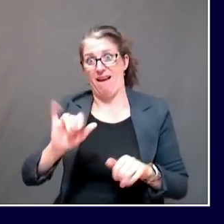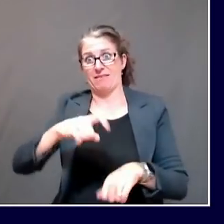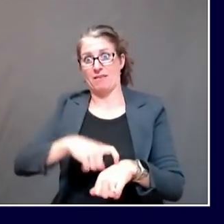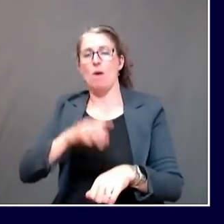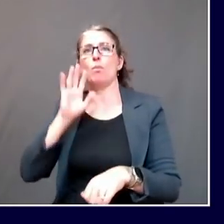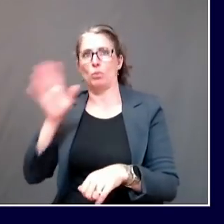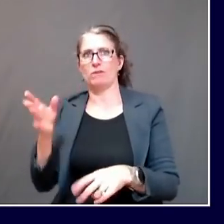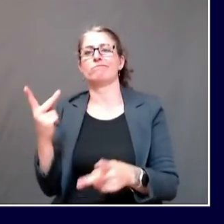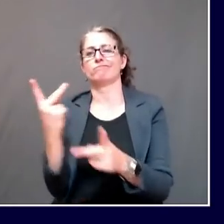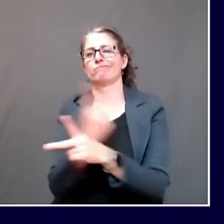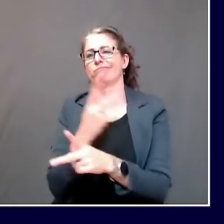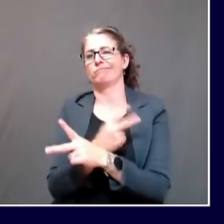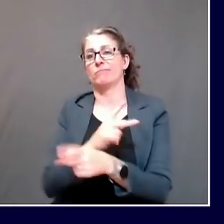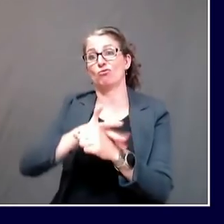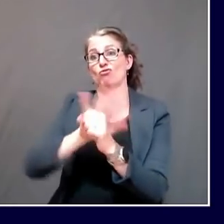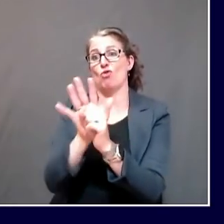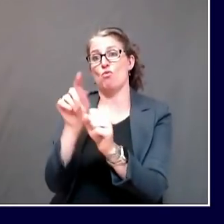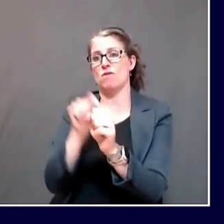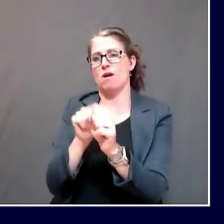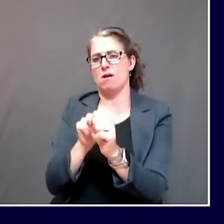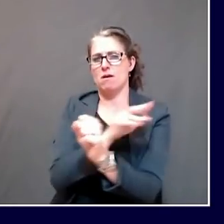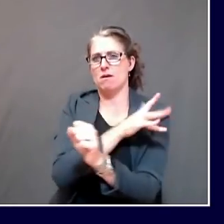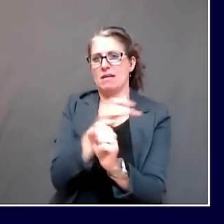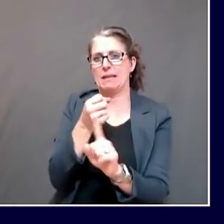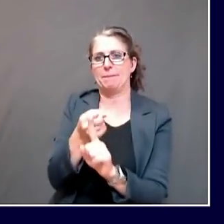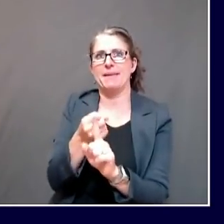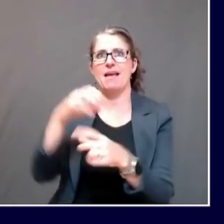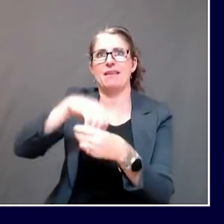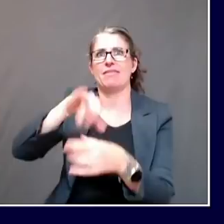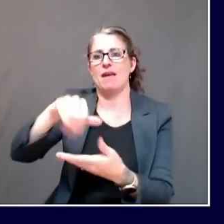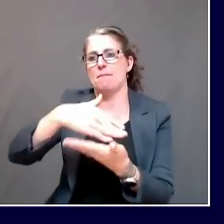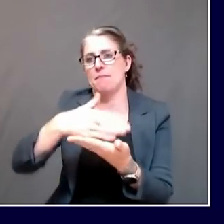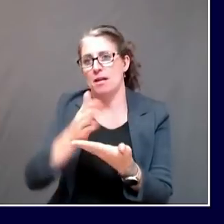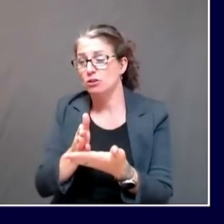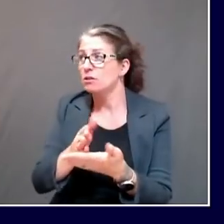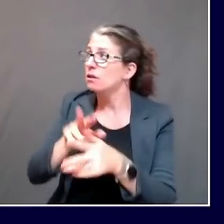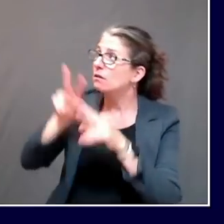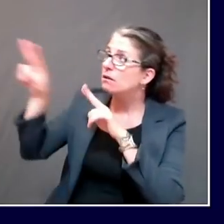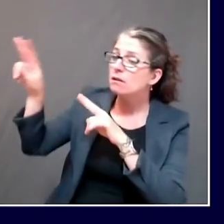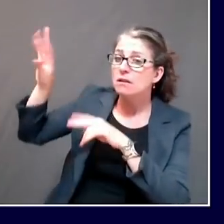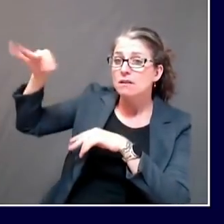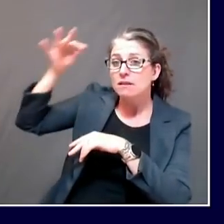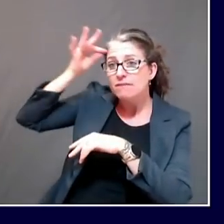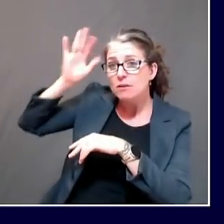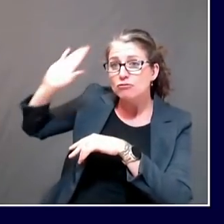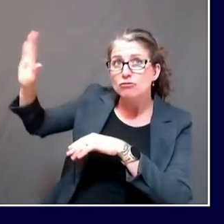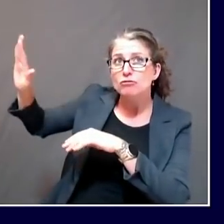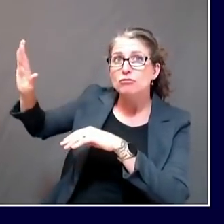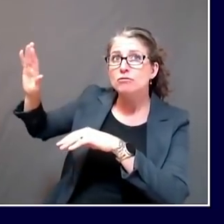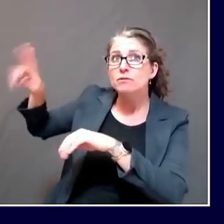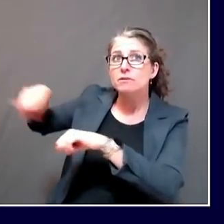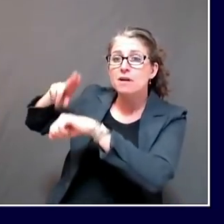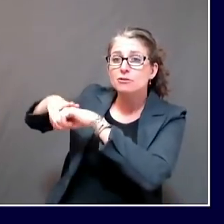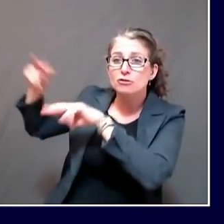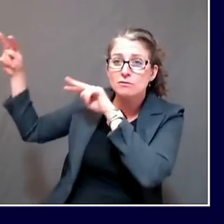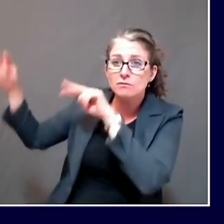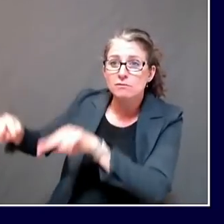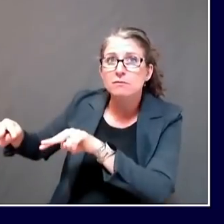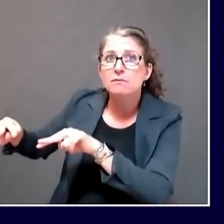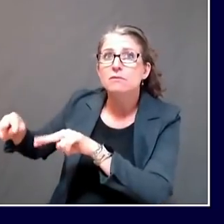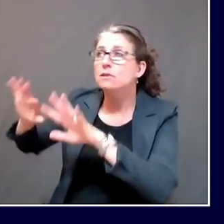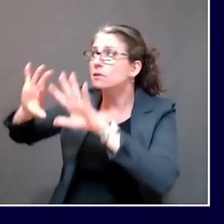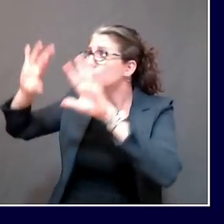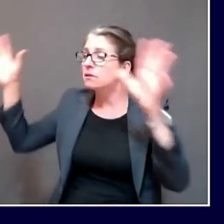way. The National Governors Association and the towns and cities are urging Congress to act